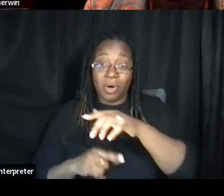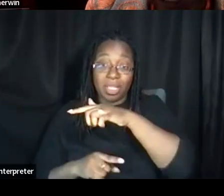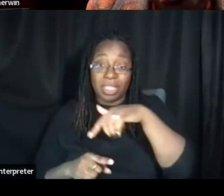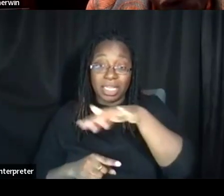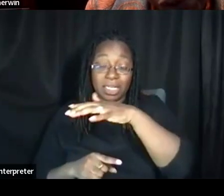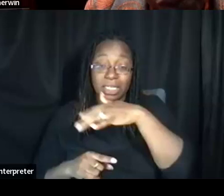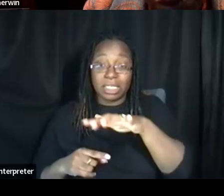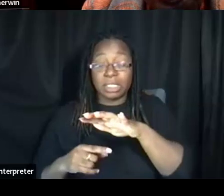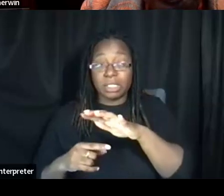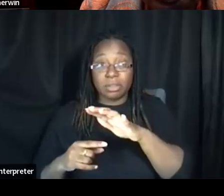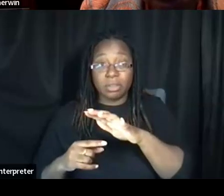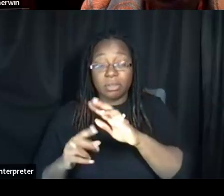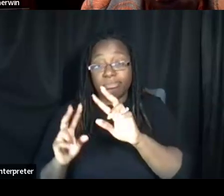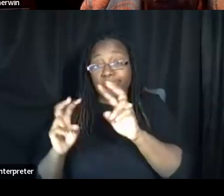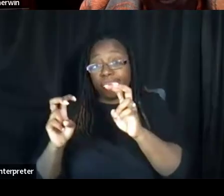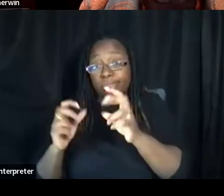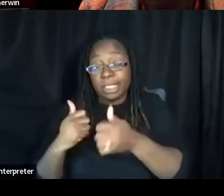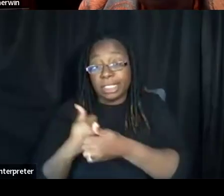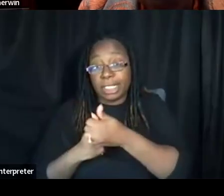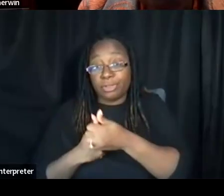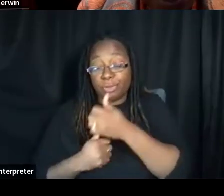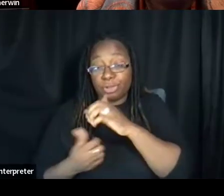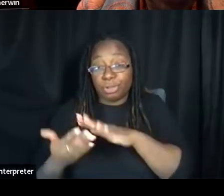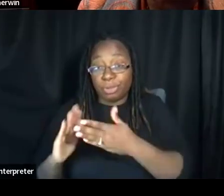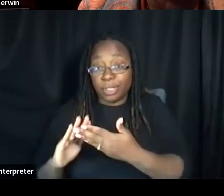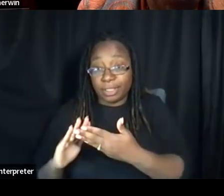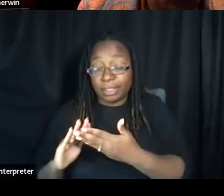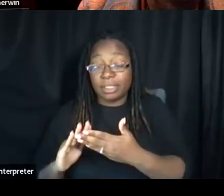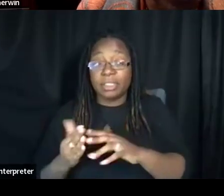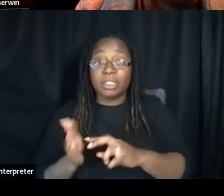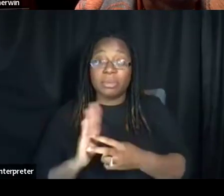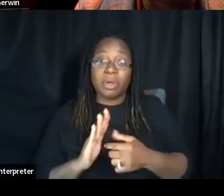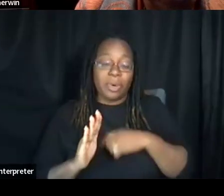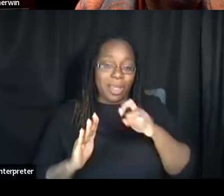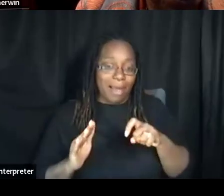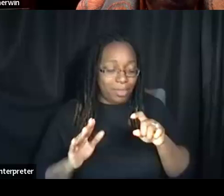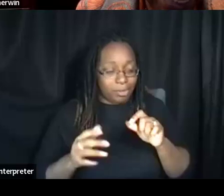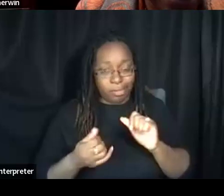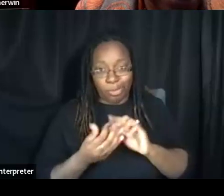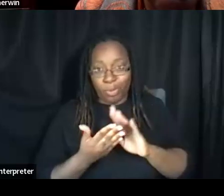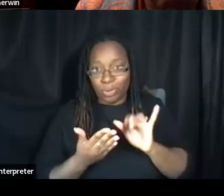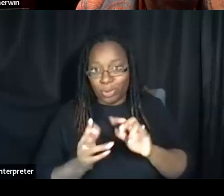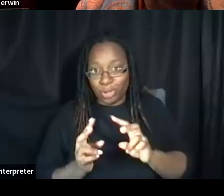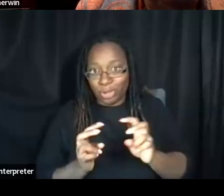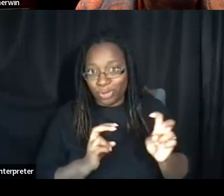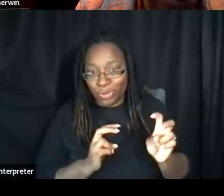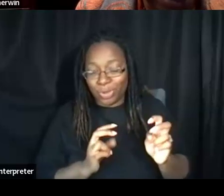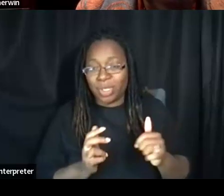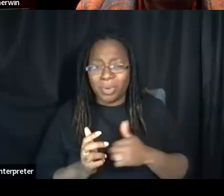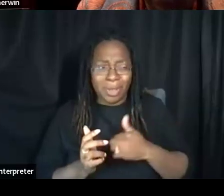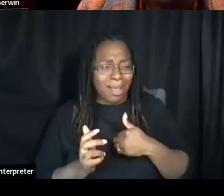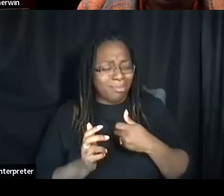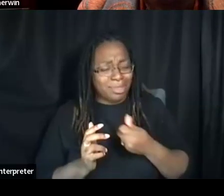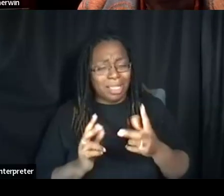they may be dangerous. So we had to deal with those issues. We had a number of issues